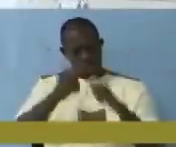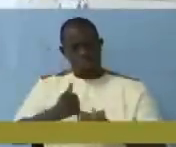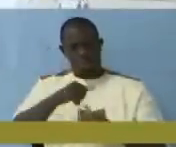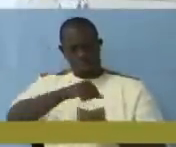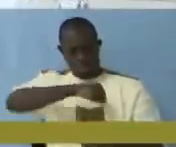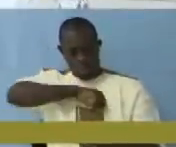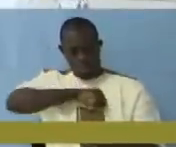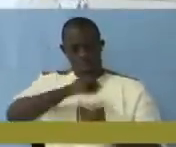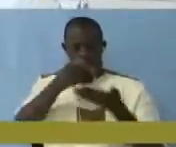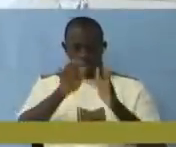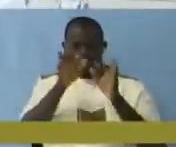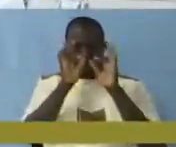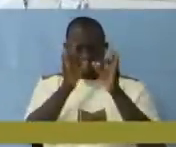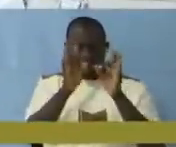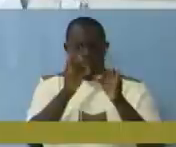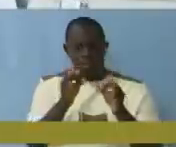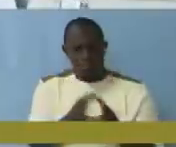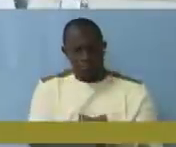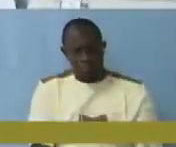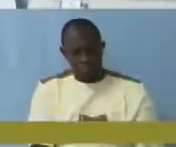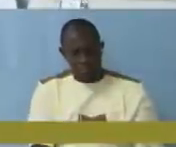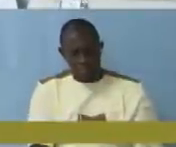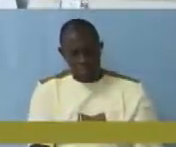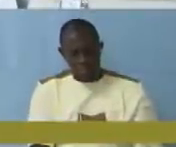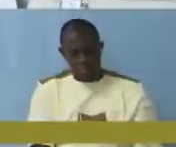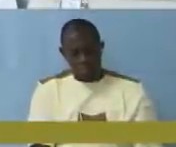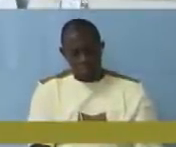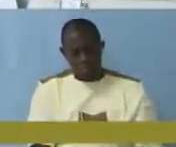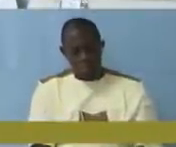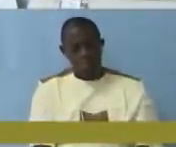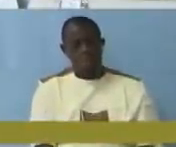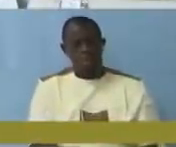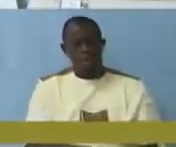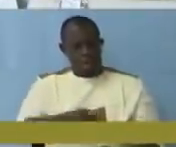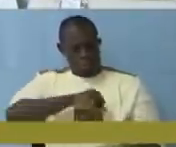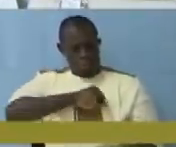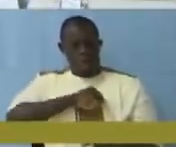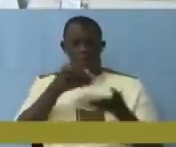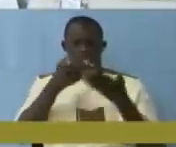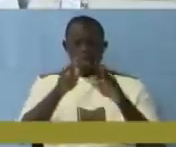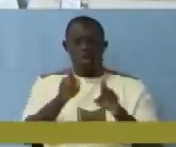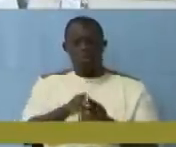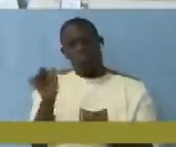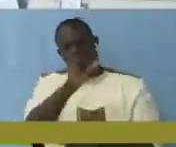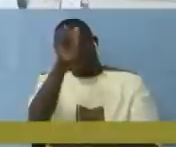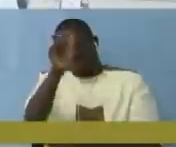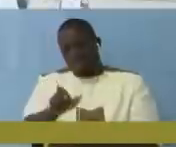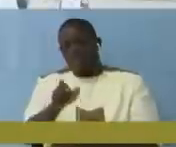Version you want. Somebody came to allege me. And this is a serious allegation, remember? We